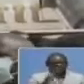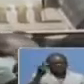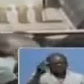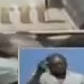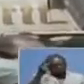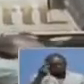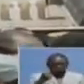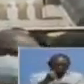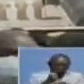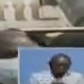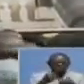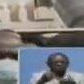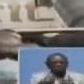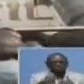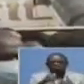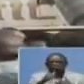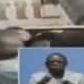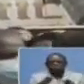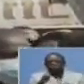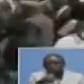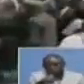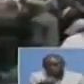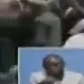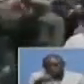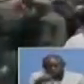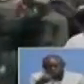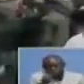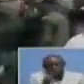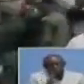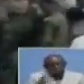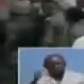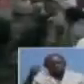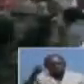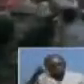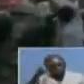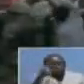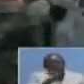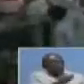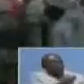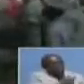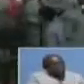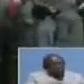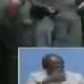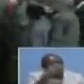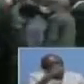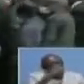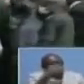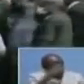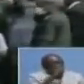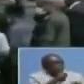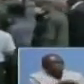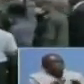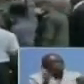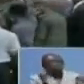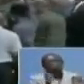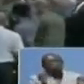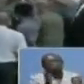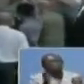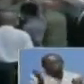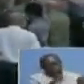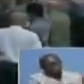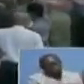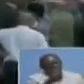get that will. Make no mistake about it. According to him, a strong foundation has been laid